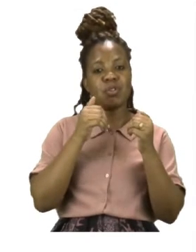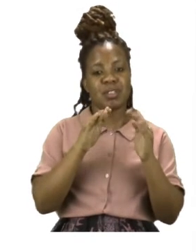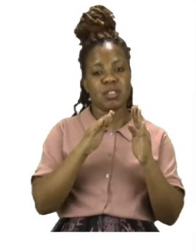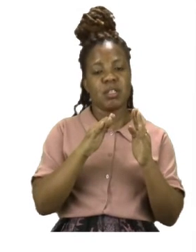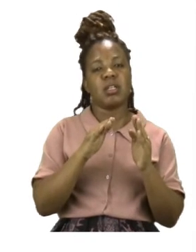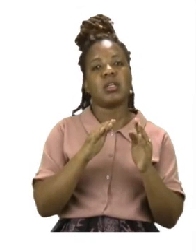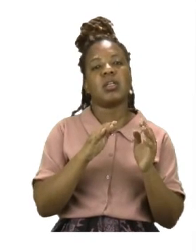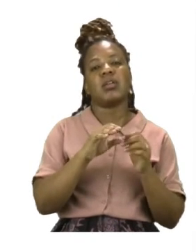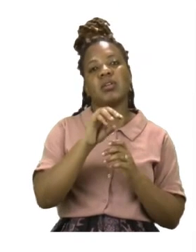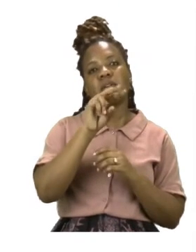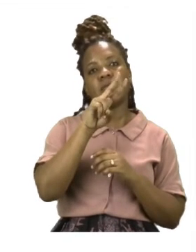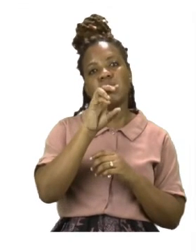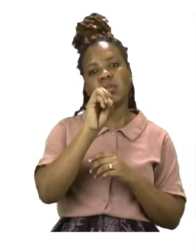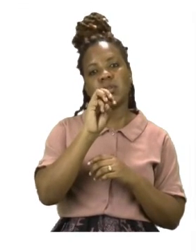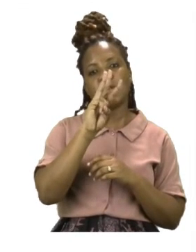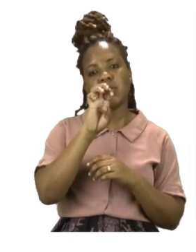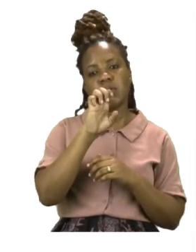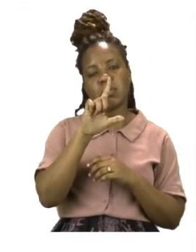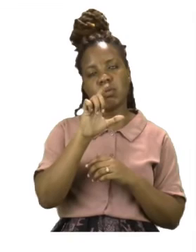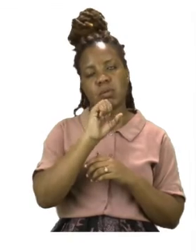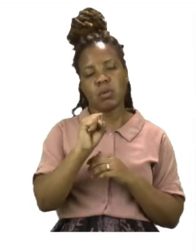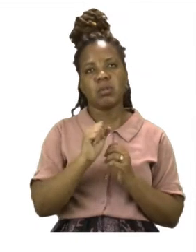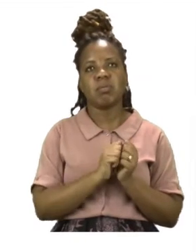a, e,